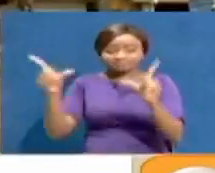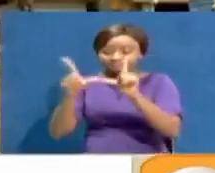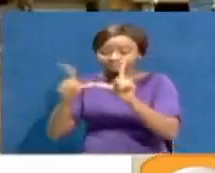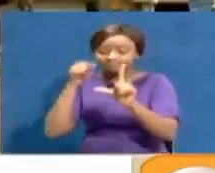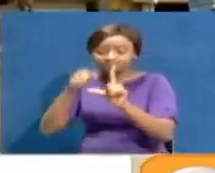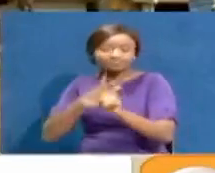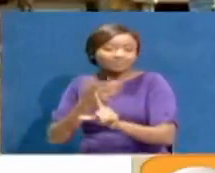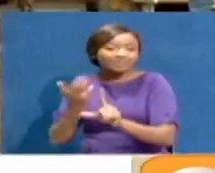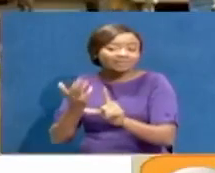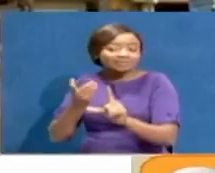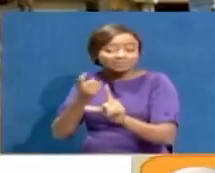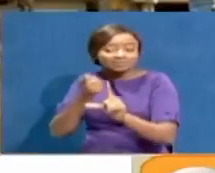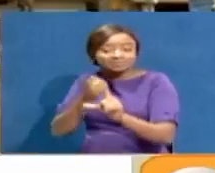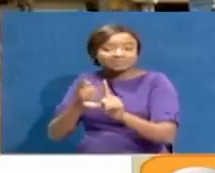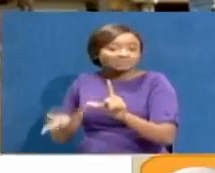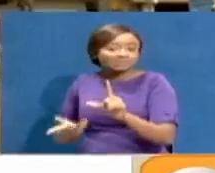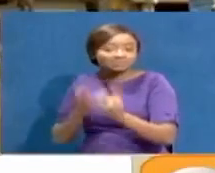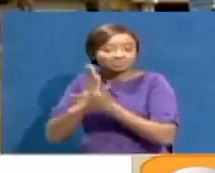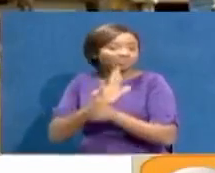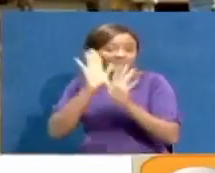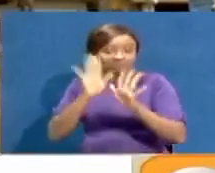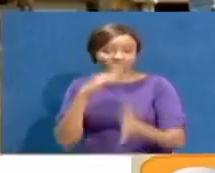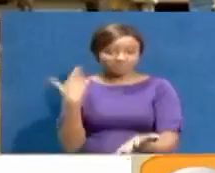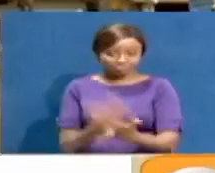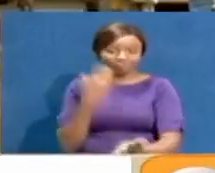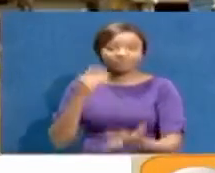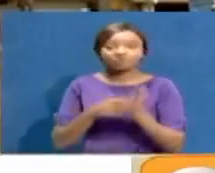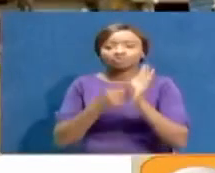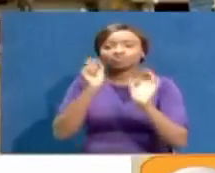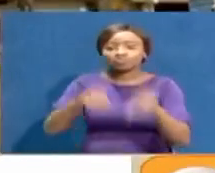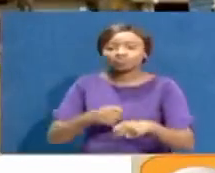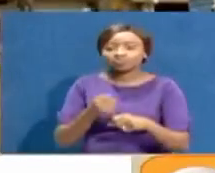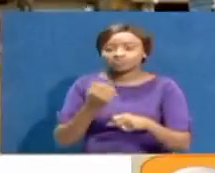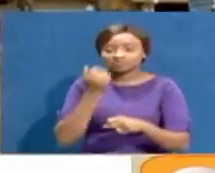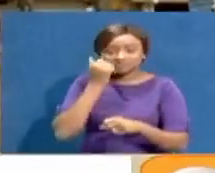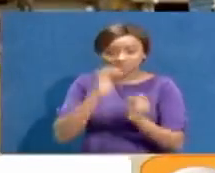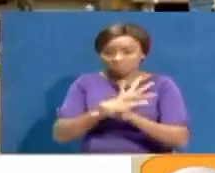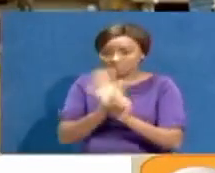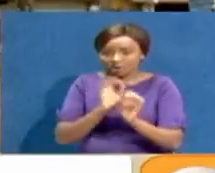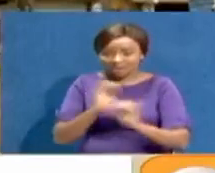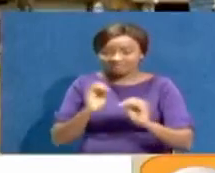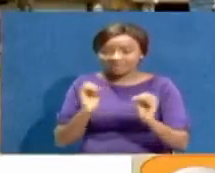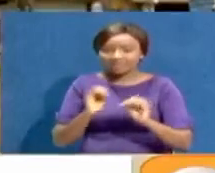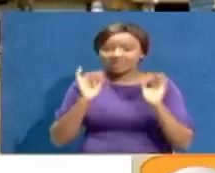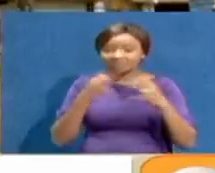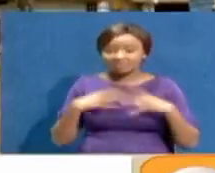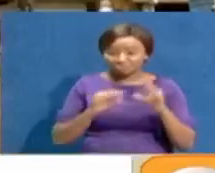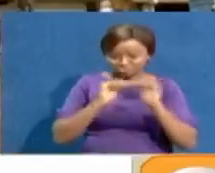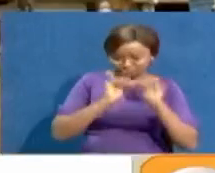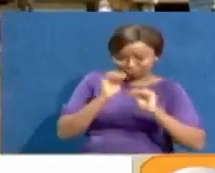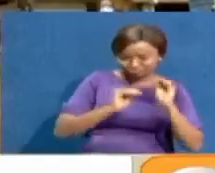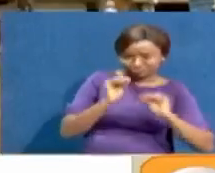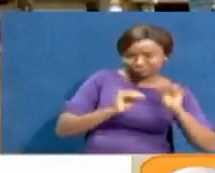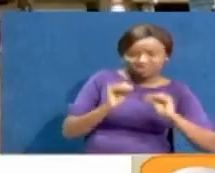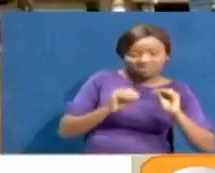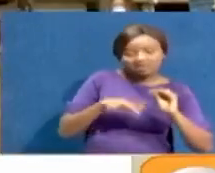certificate has become one of the most essential travel documents, and people who want to take shortcuts or cheat the system have resorted